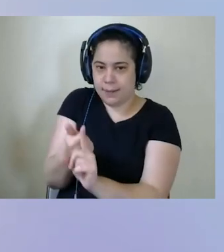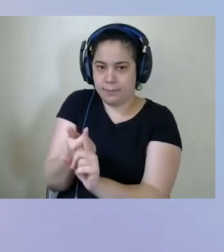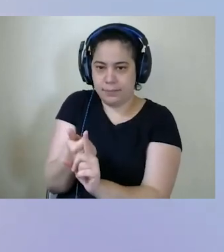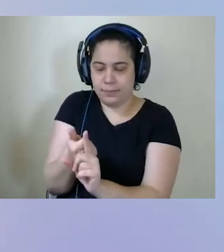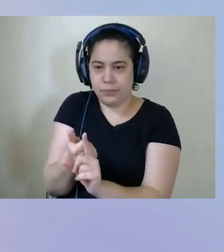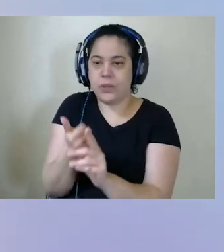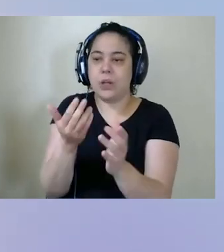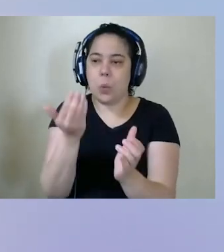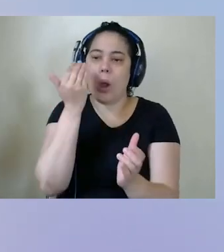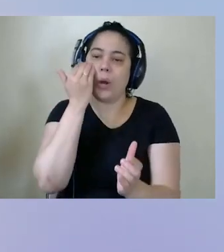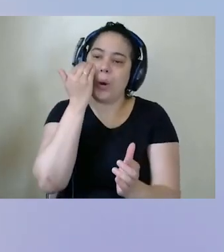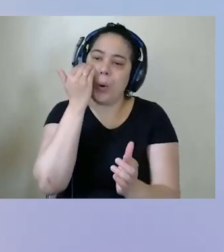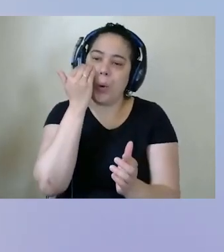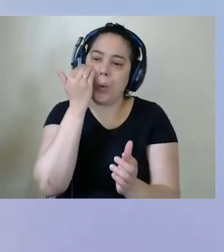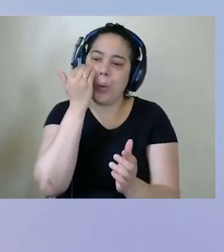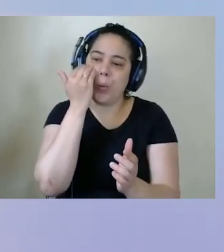paradigm,